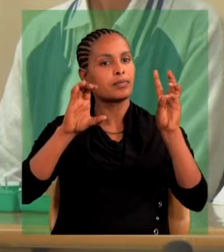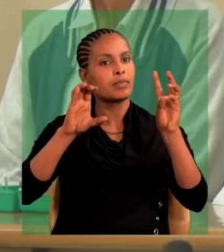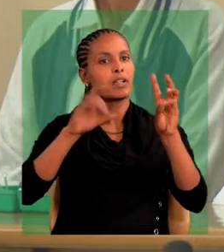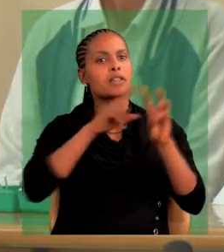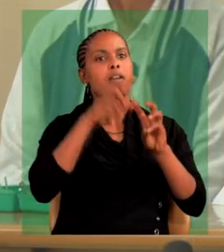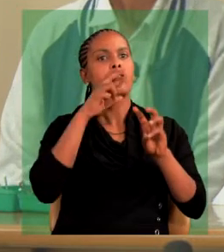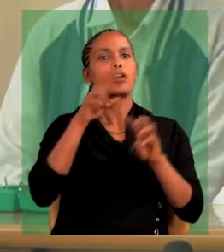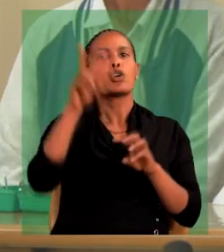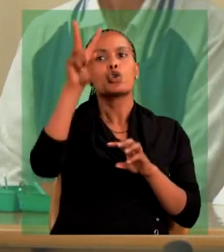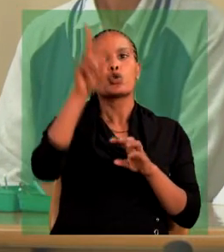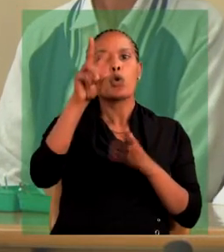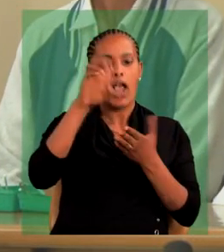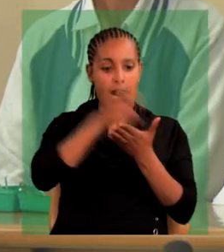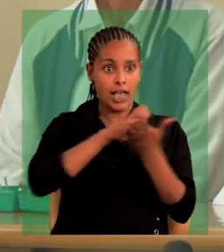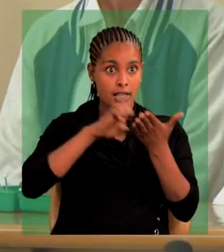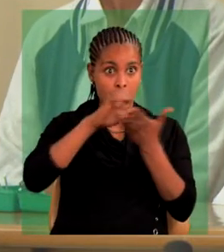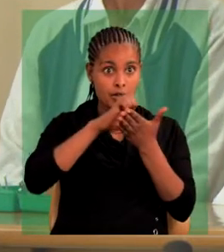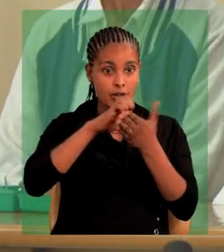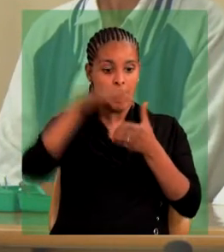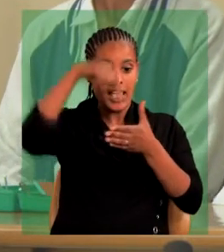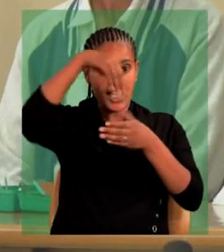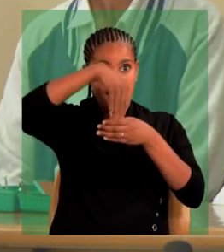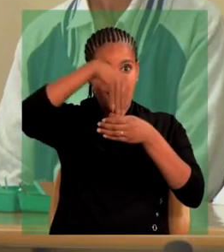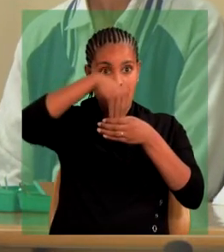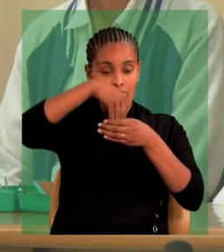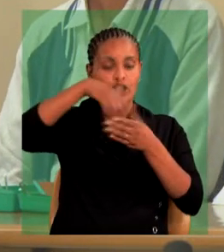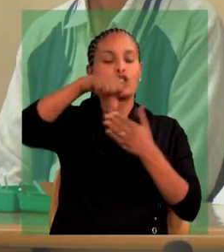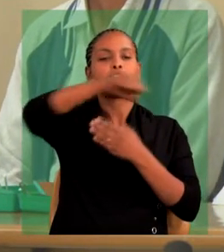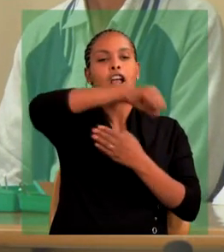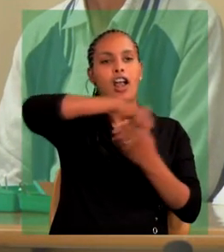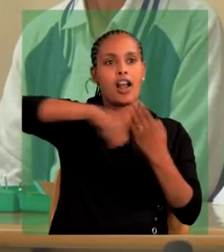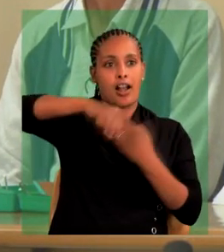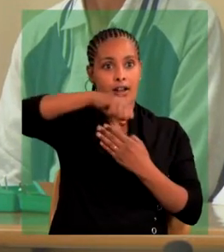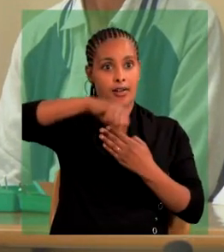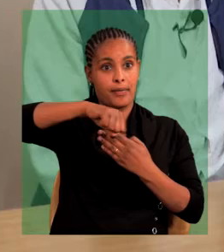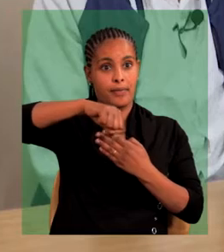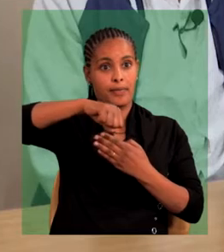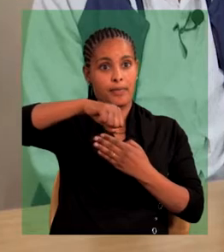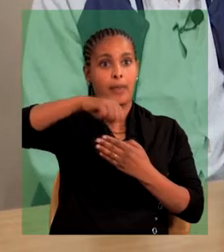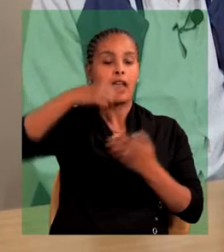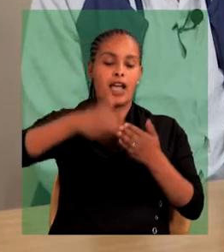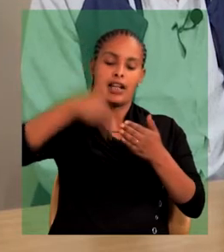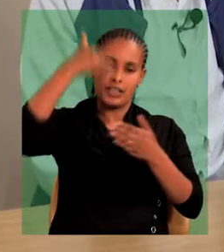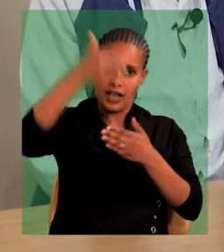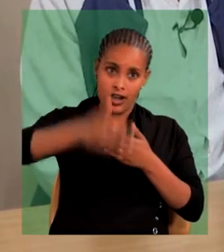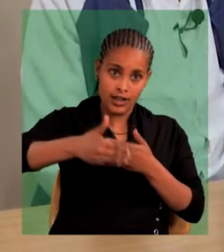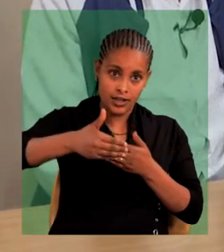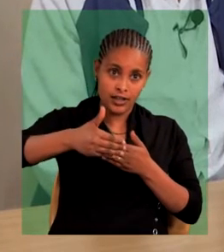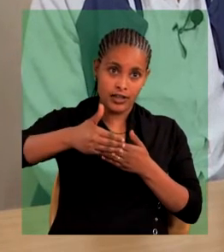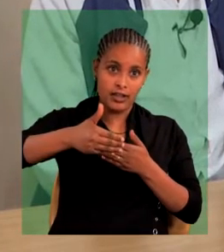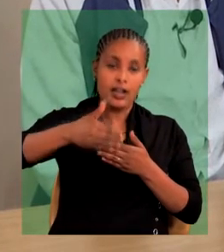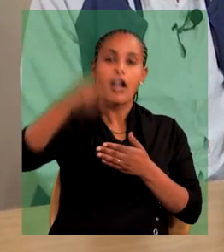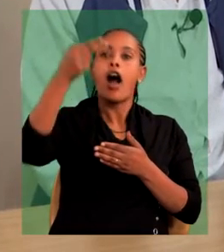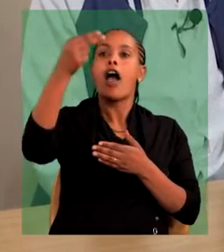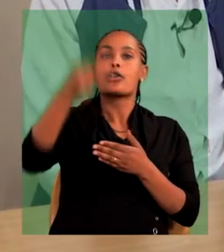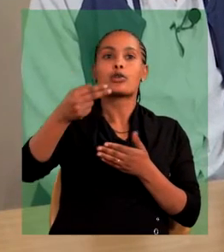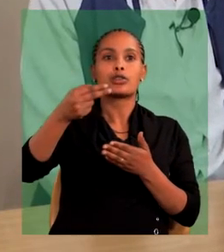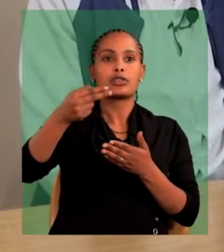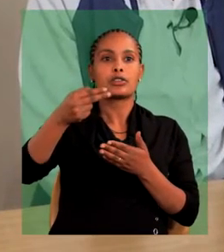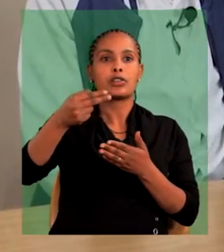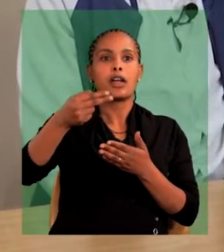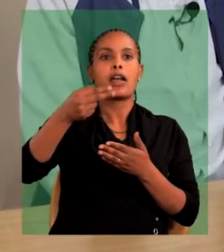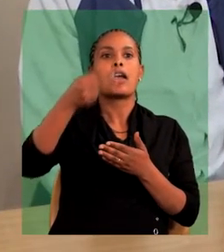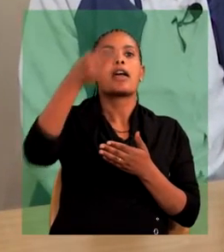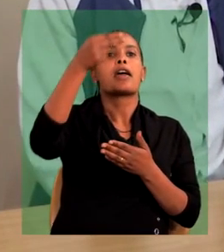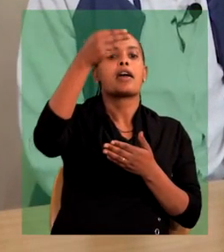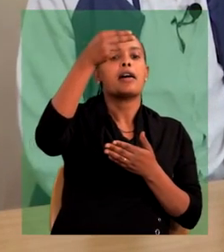There are 2 electrons in the inner shell. Yes. And then hydrogen,